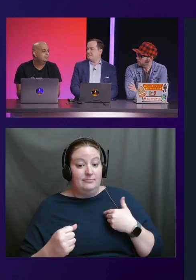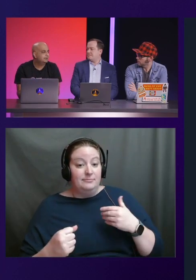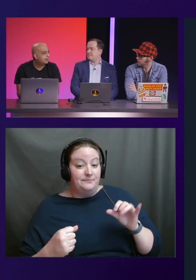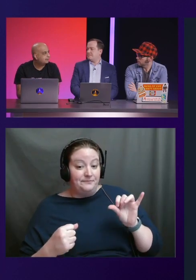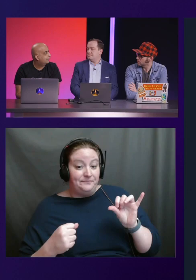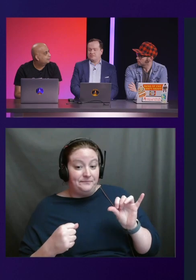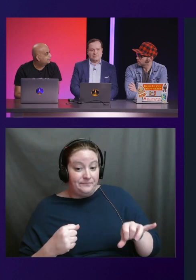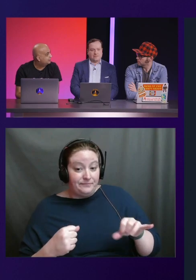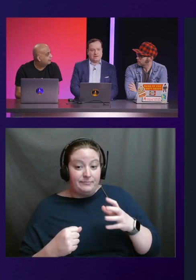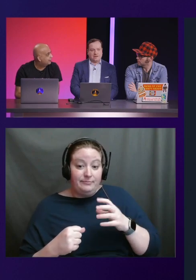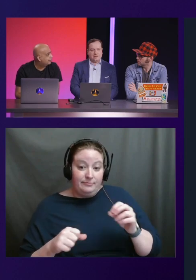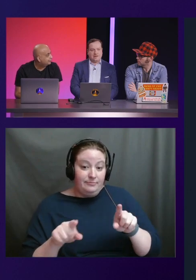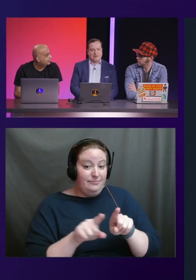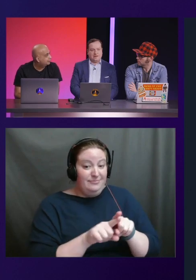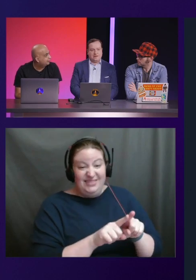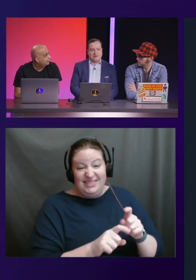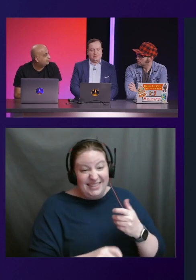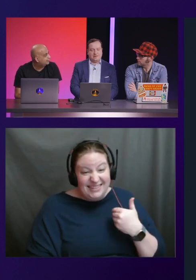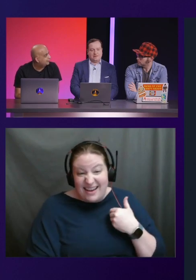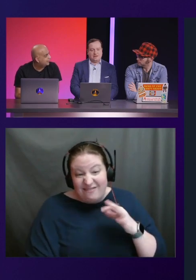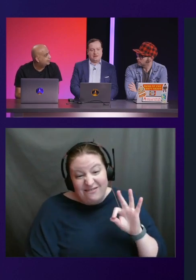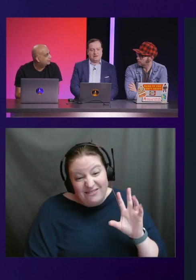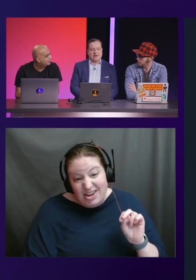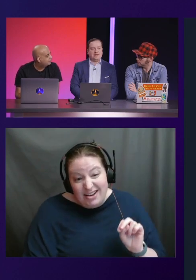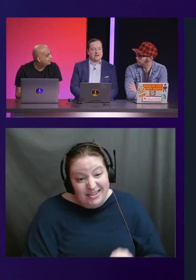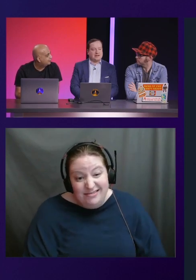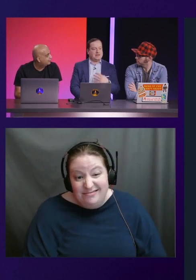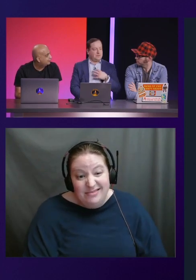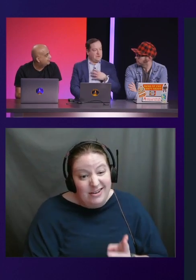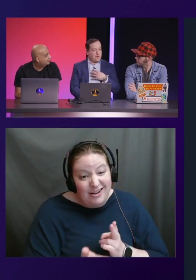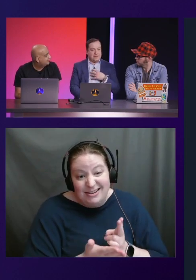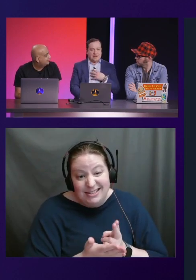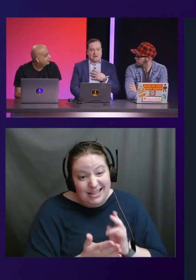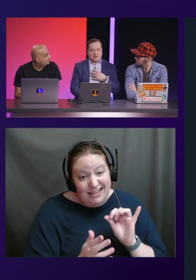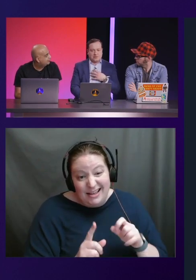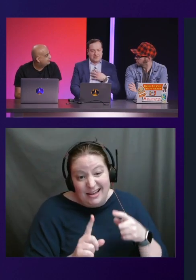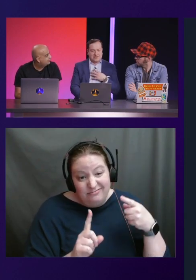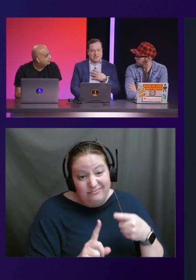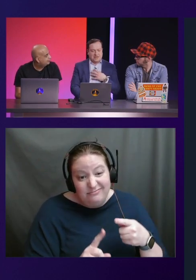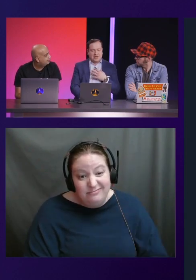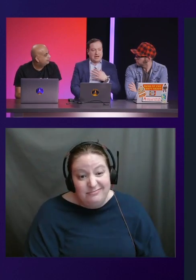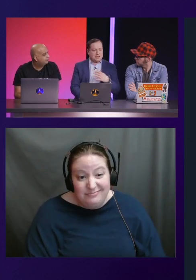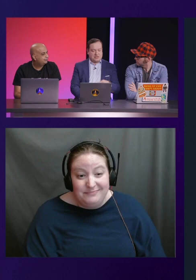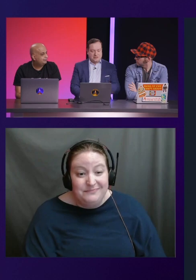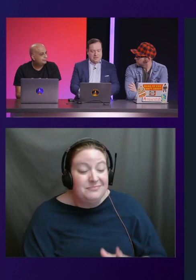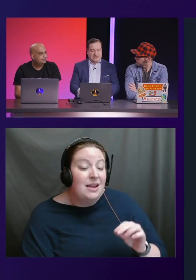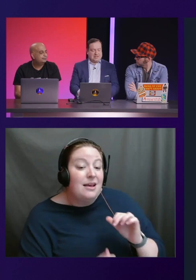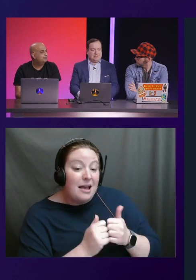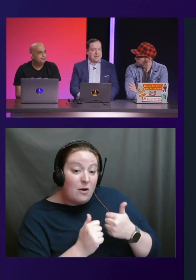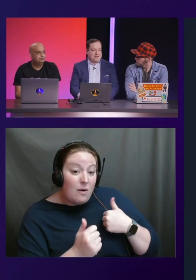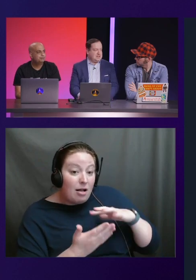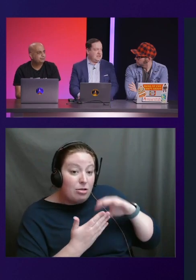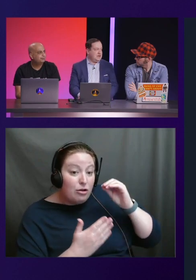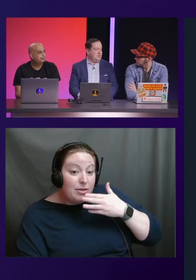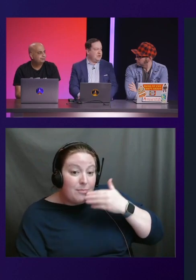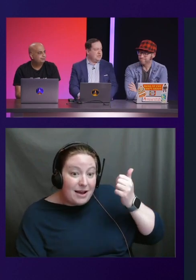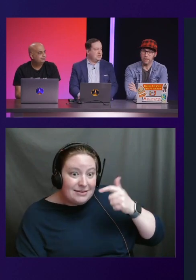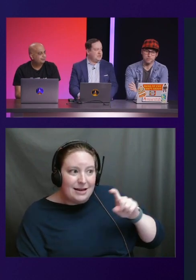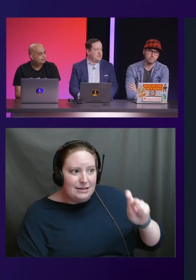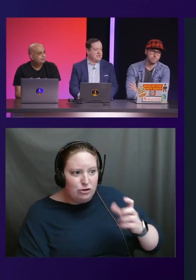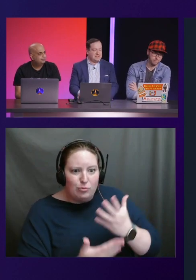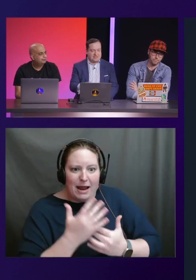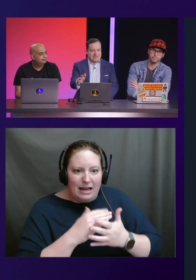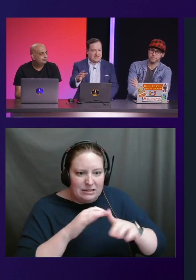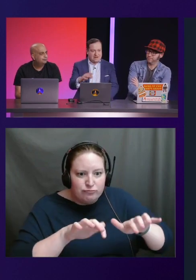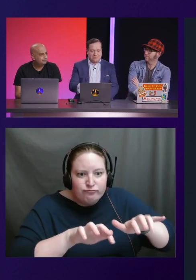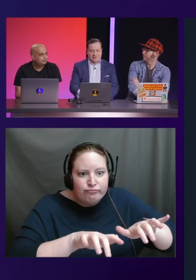just let's have fun. To be very honest, that's what we'd love to do on that. Yeah, and I think like the way that I learn the best is I just need to get my hands on a keyboard and start